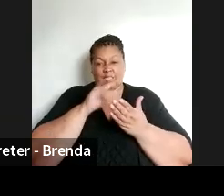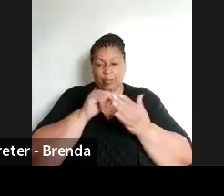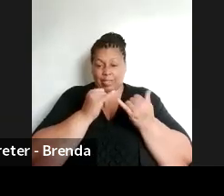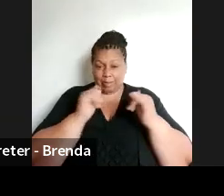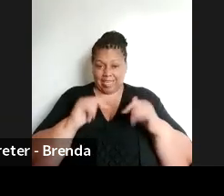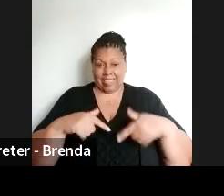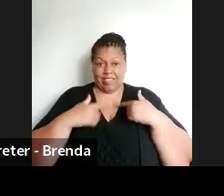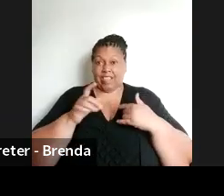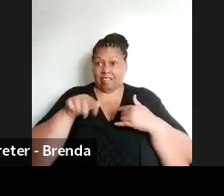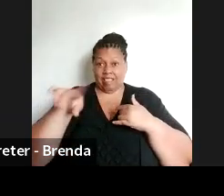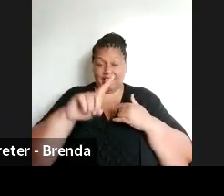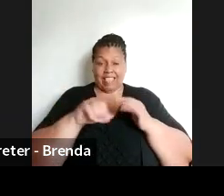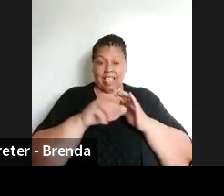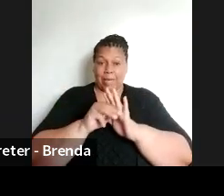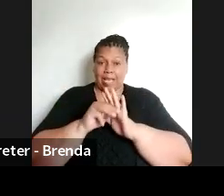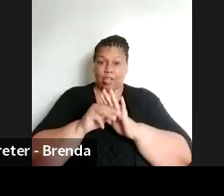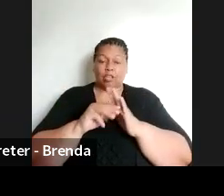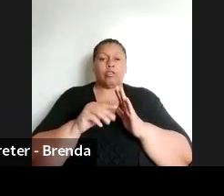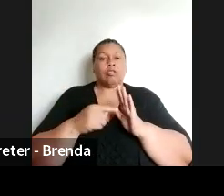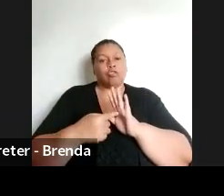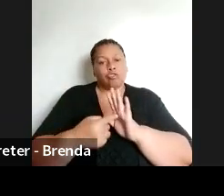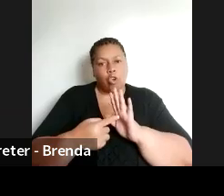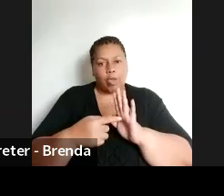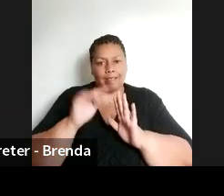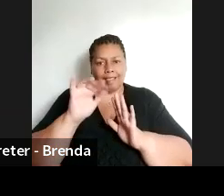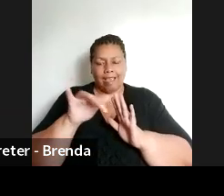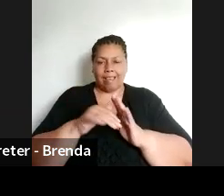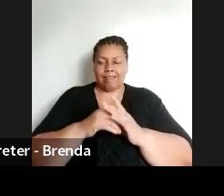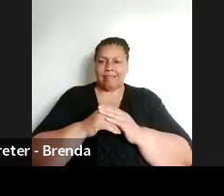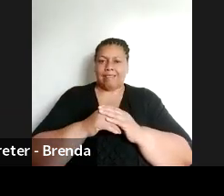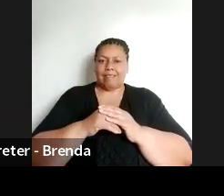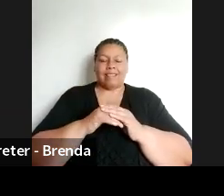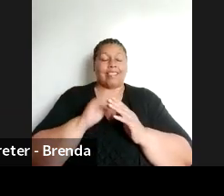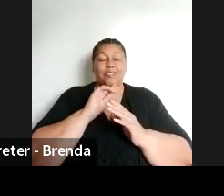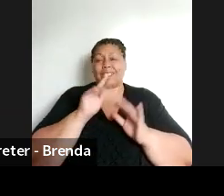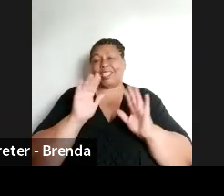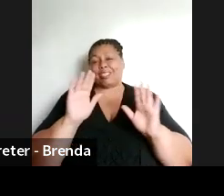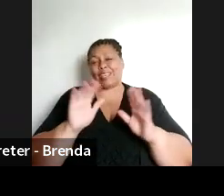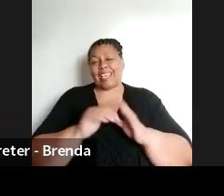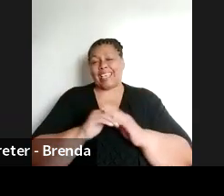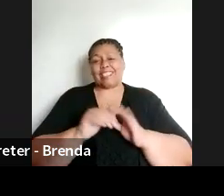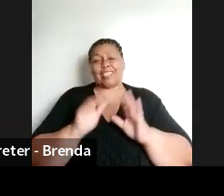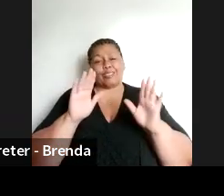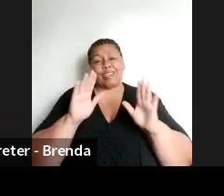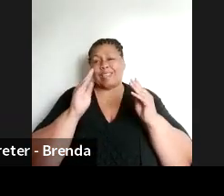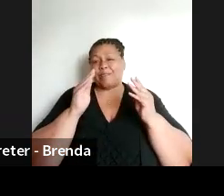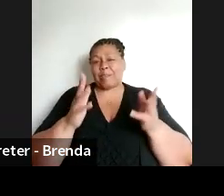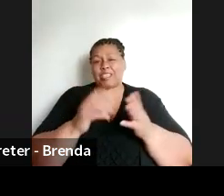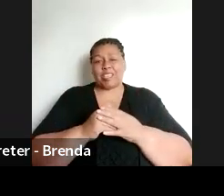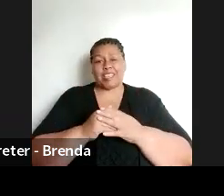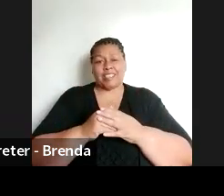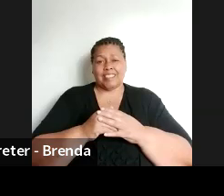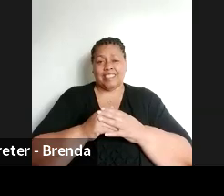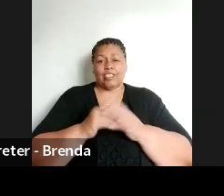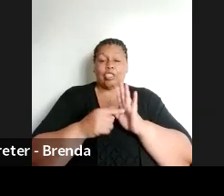and, showing that, but that's really great, great information too, is just showing them what it's